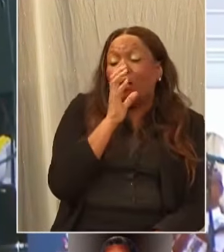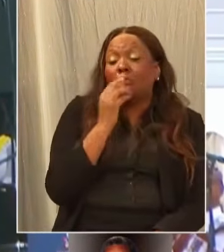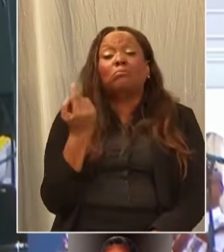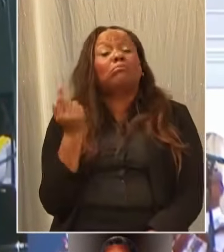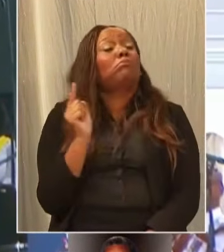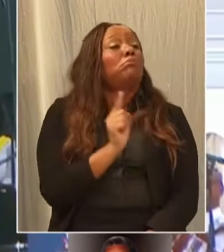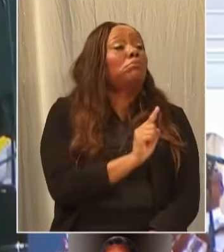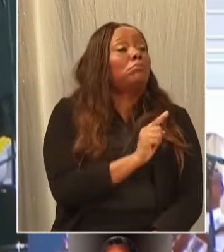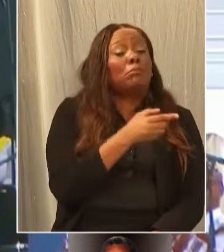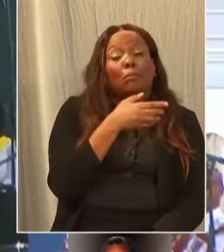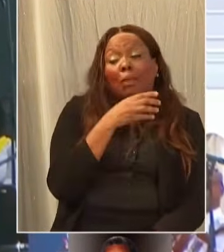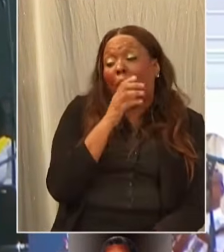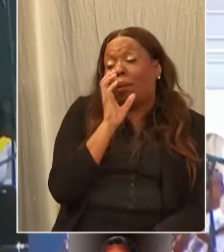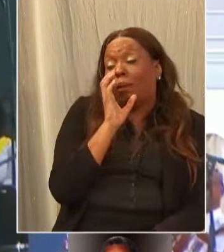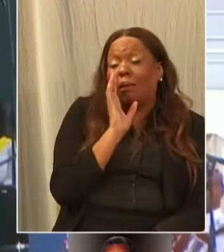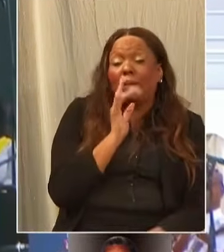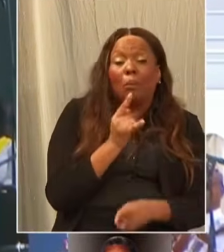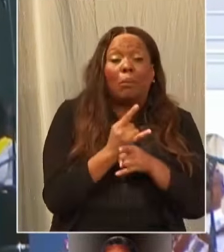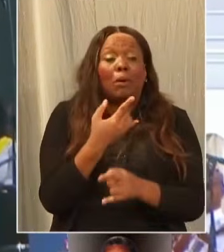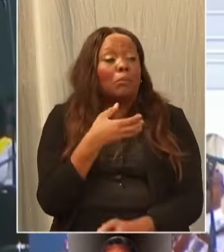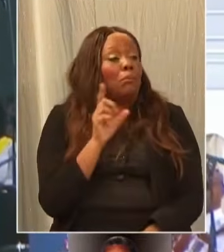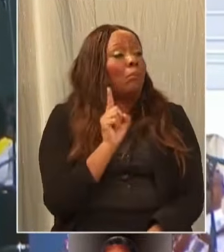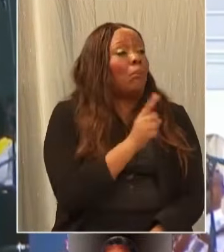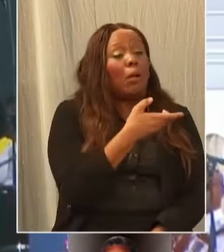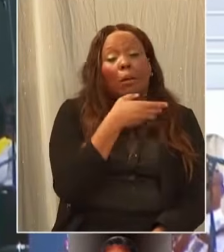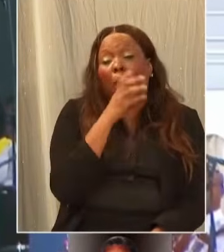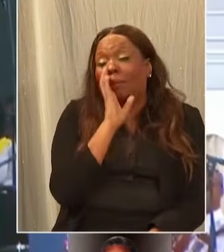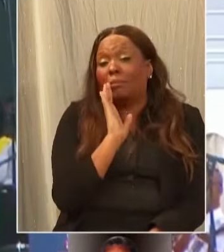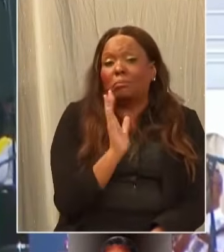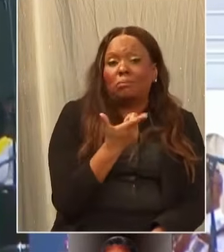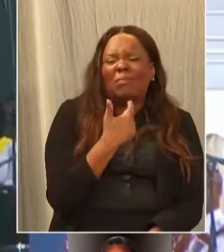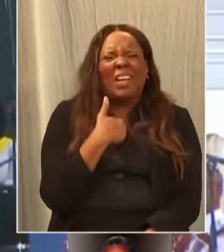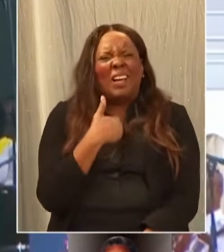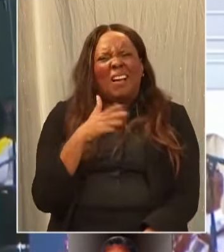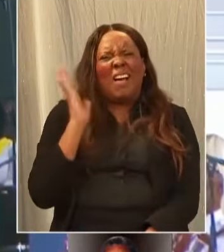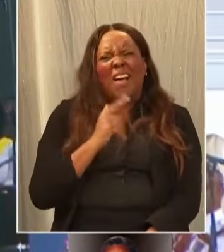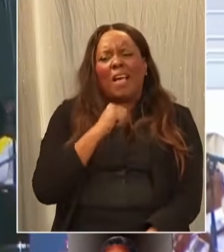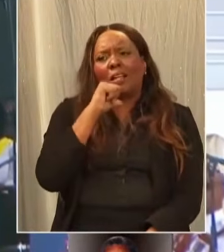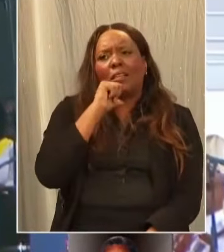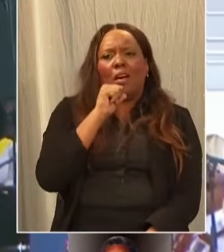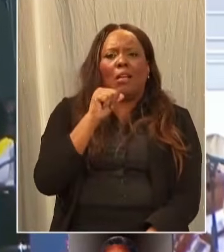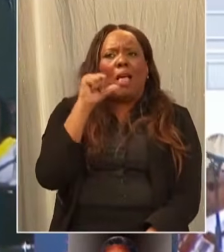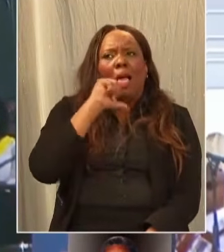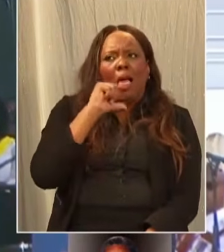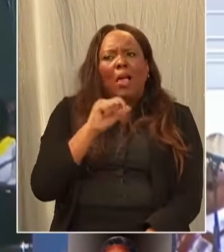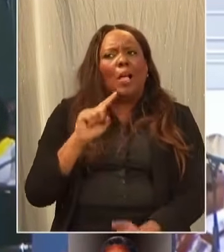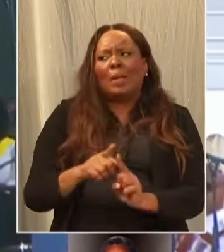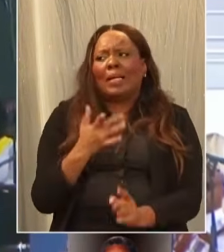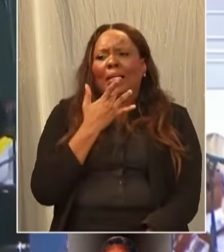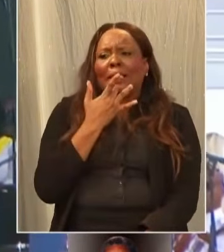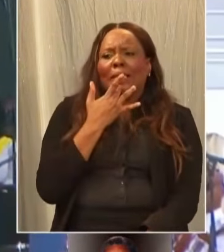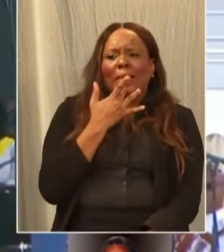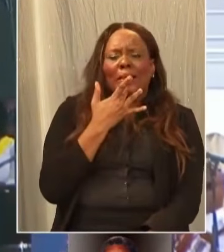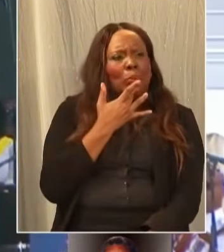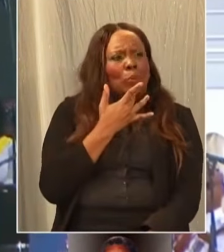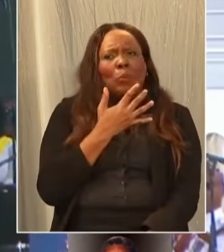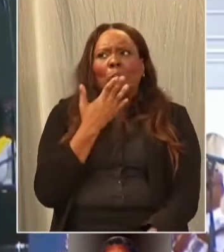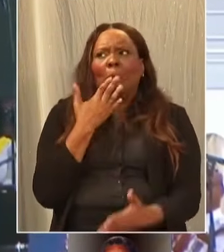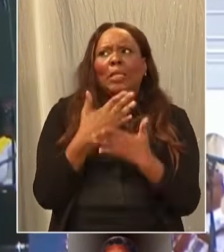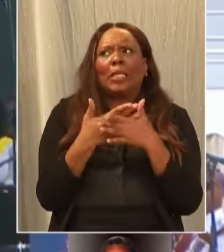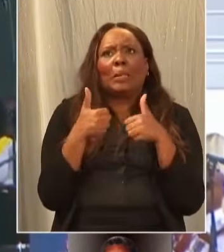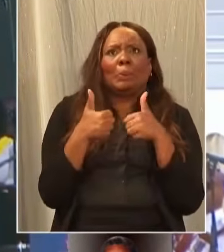I don't know if it killed the germs, but I didn't drink in those days, but it tasted quite good, I must say.